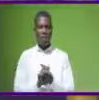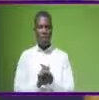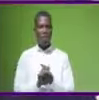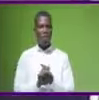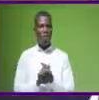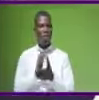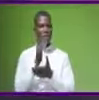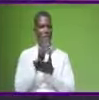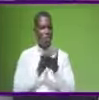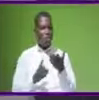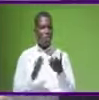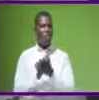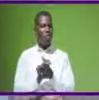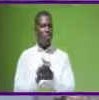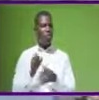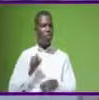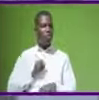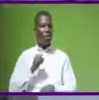Agima fuwa no bi.